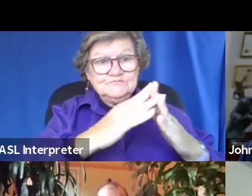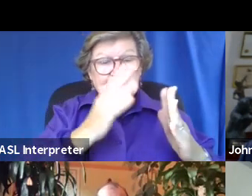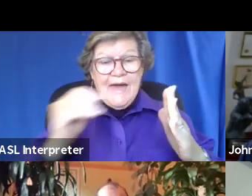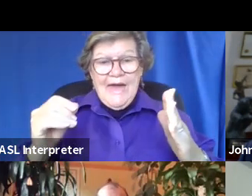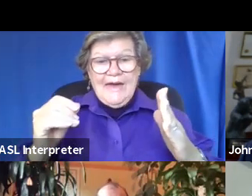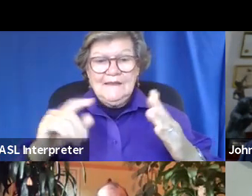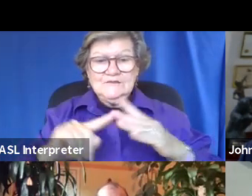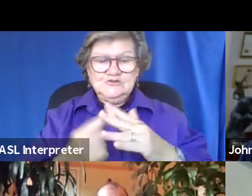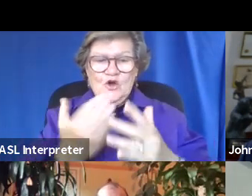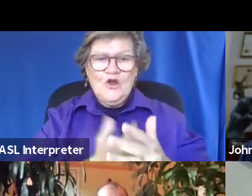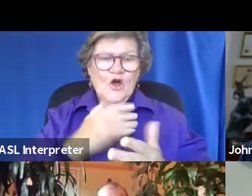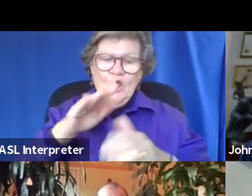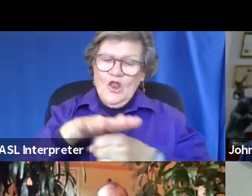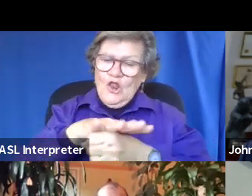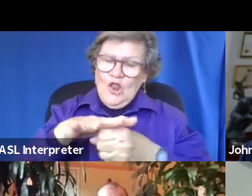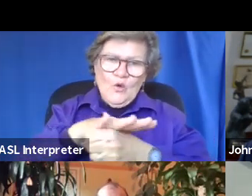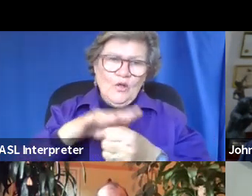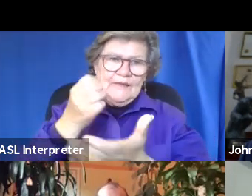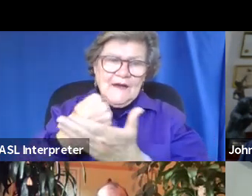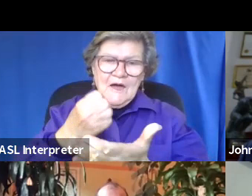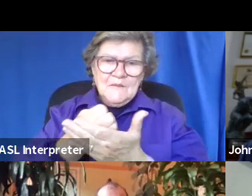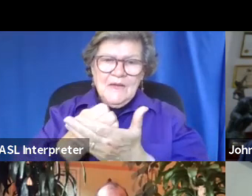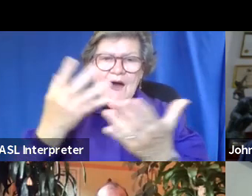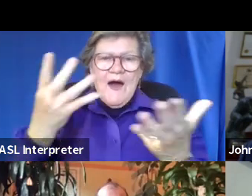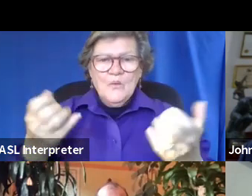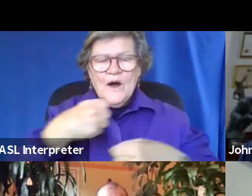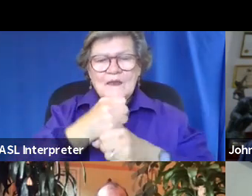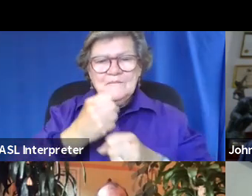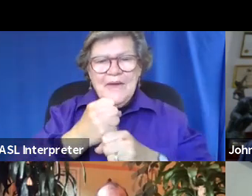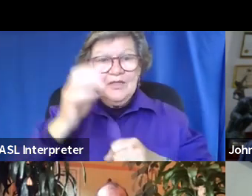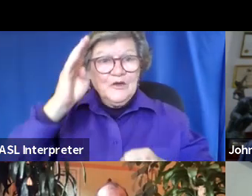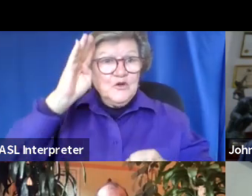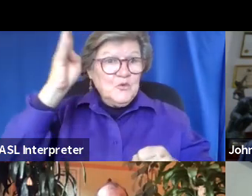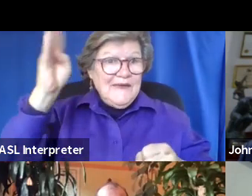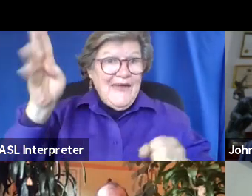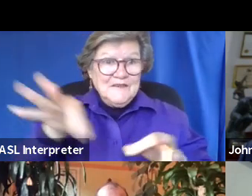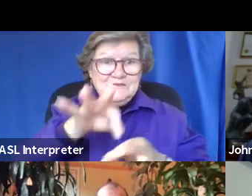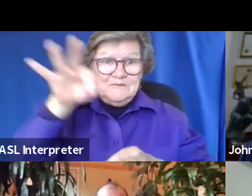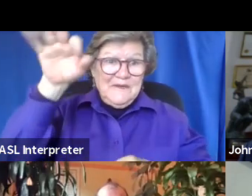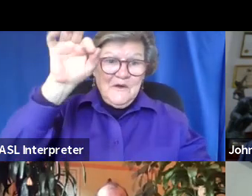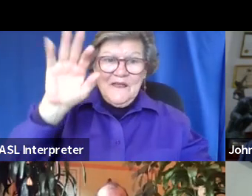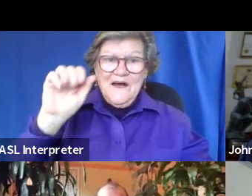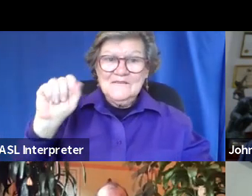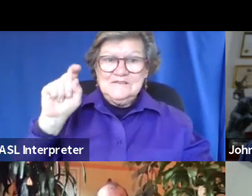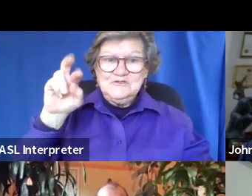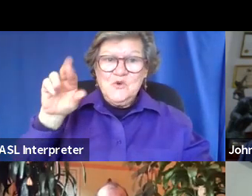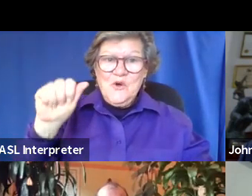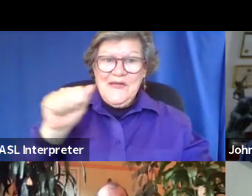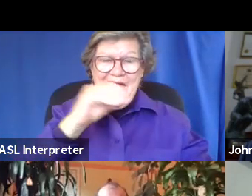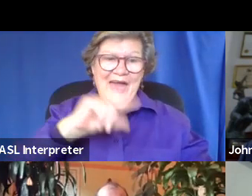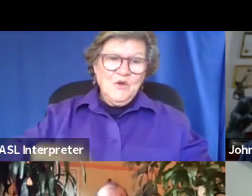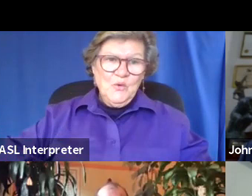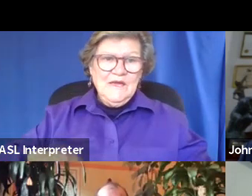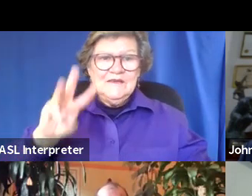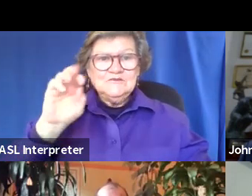revitalize our local economy. I want to unleash the creative spirit of Astoria and of Queens, Woodside,